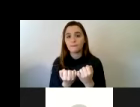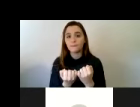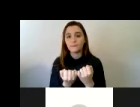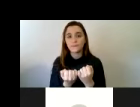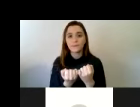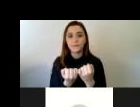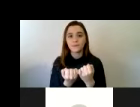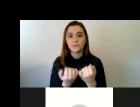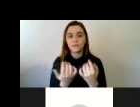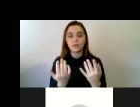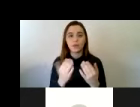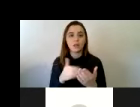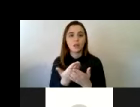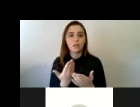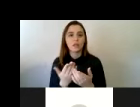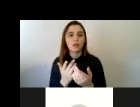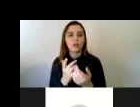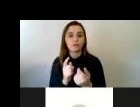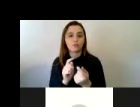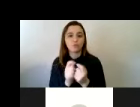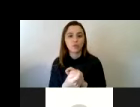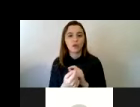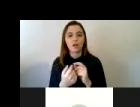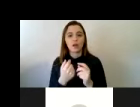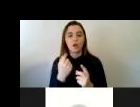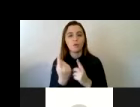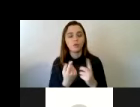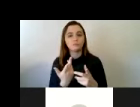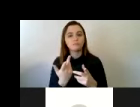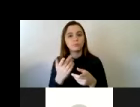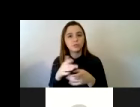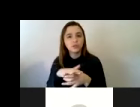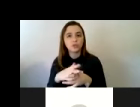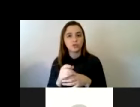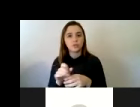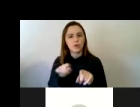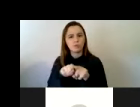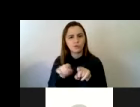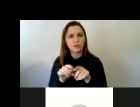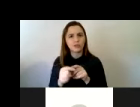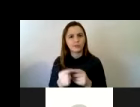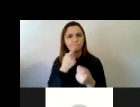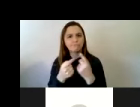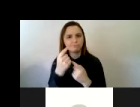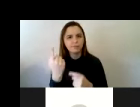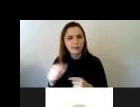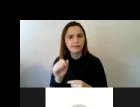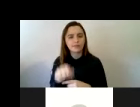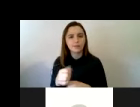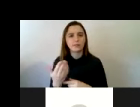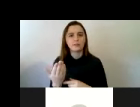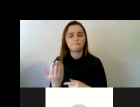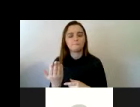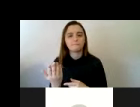to change public discussions, to shape policies, the mindsets of people, so to take on